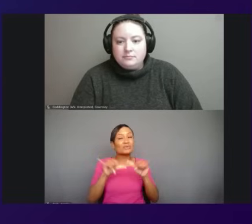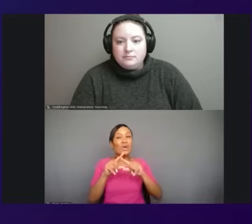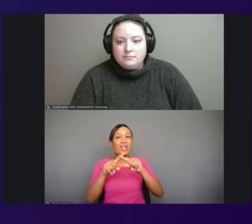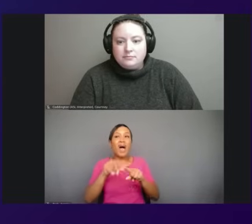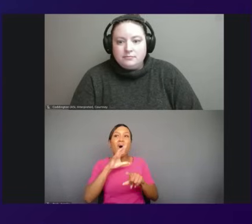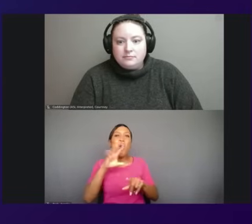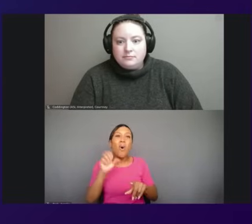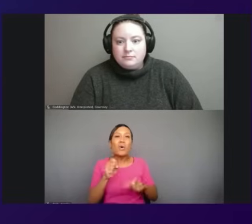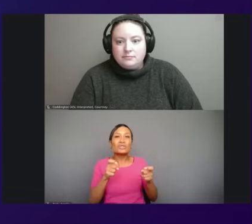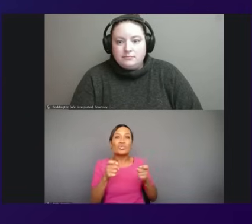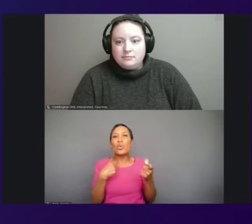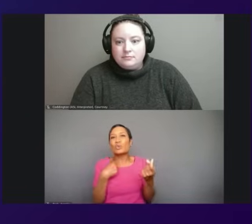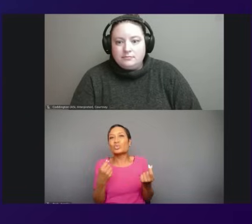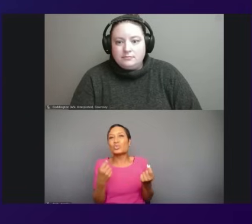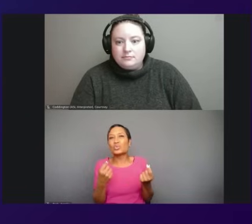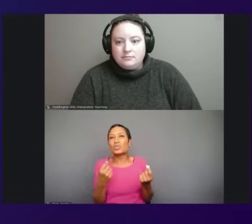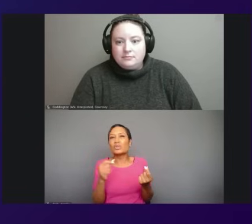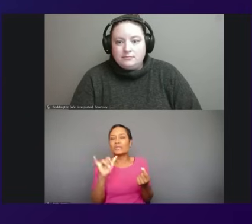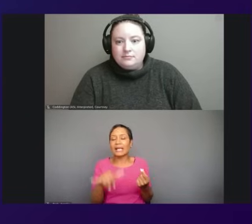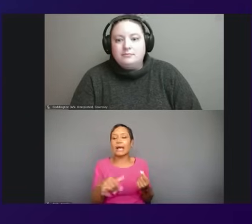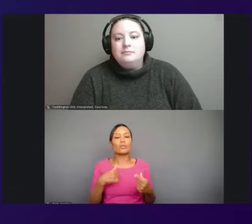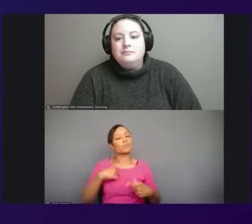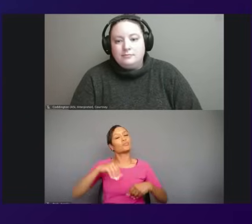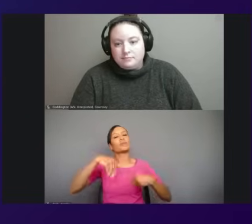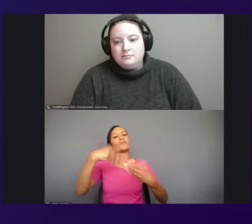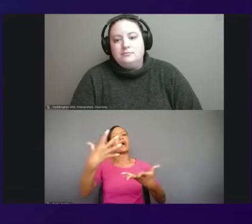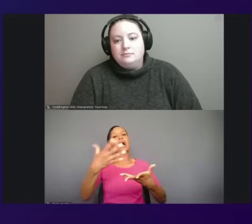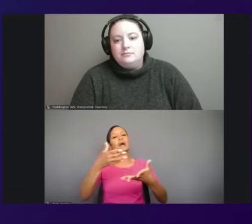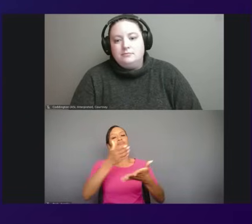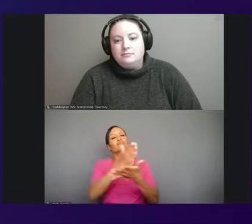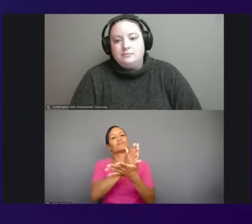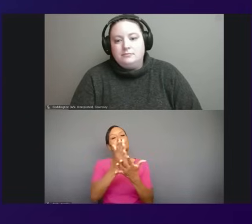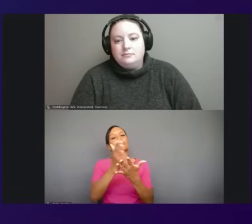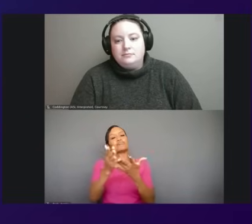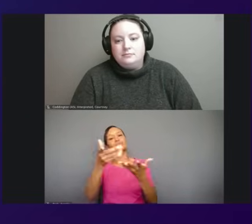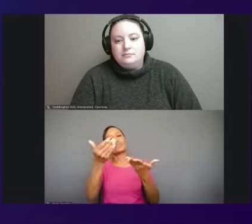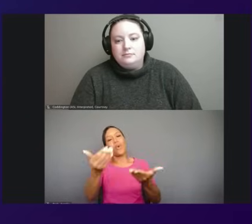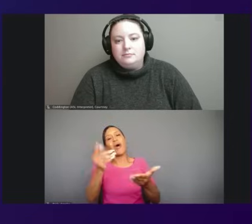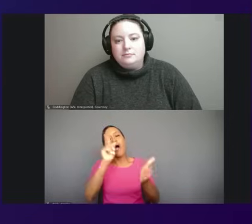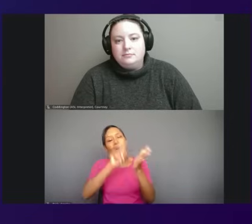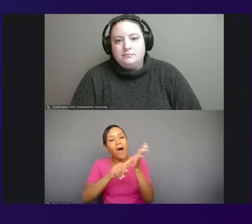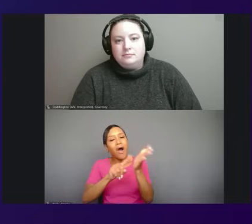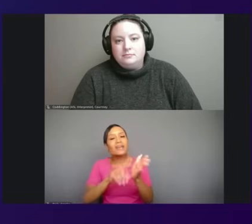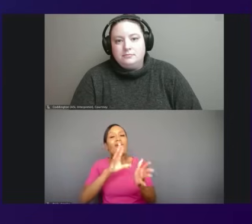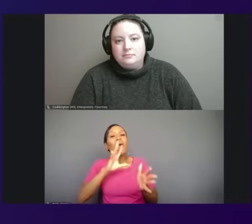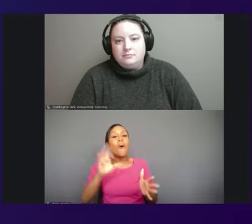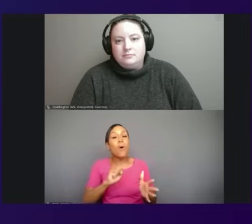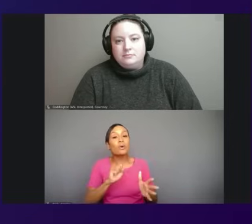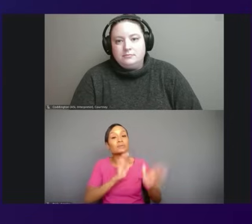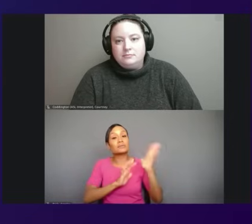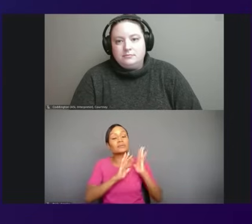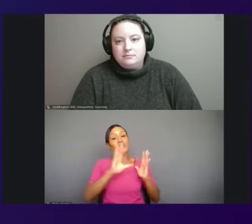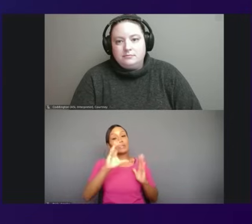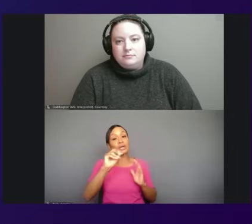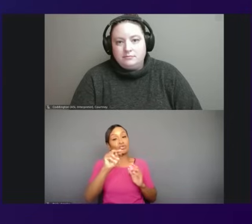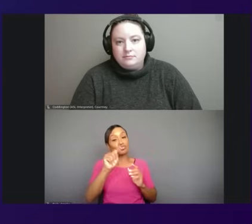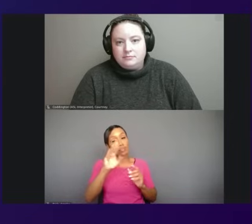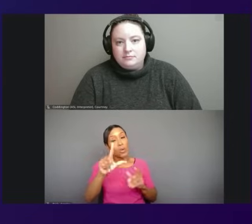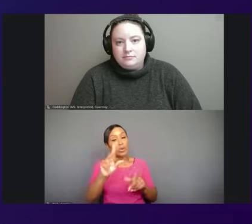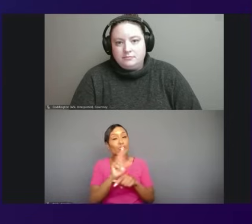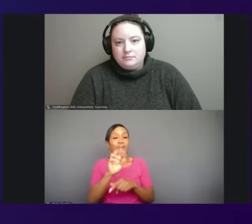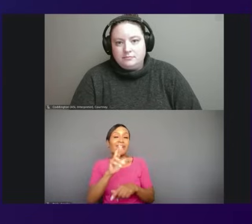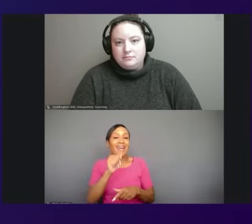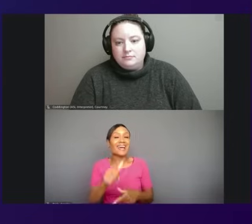old controls? Mm-hmm. We're providing means for you to go and audit whether those older controls are being used. And